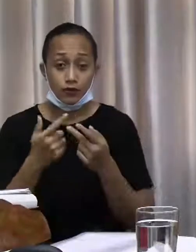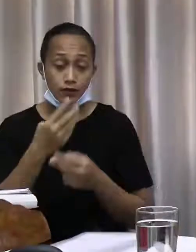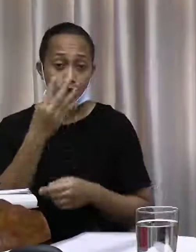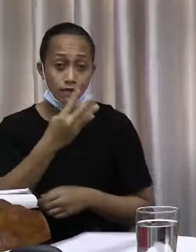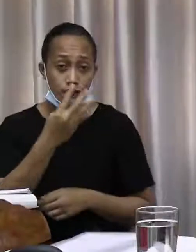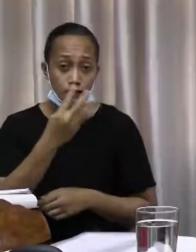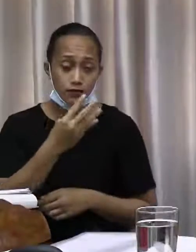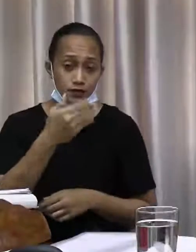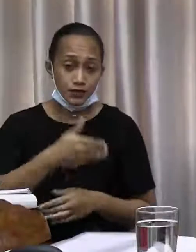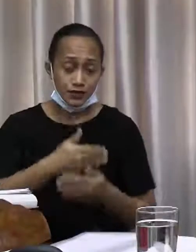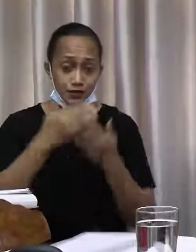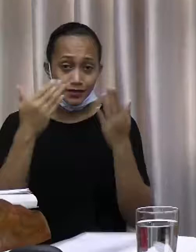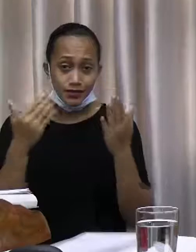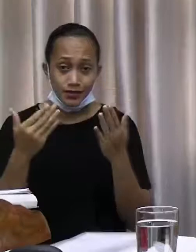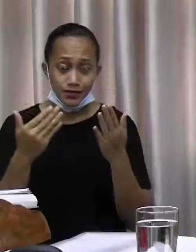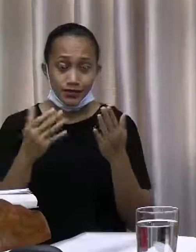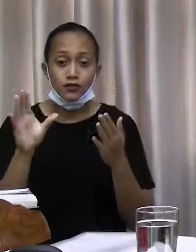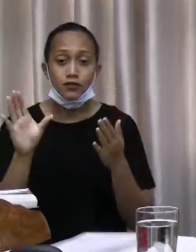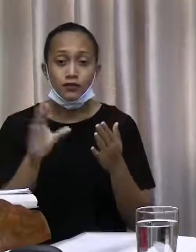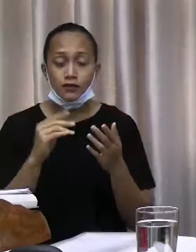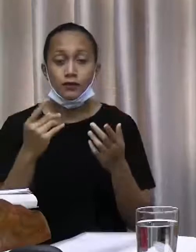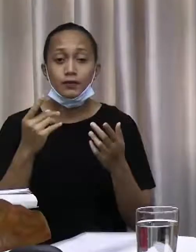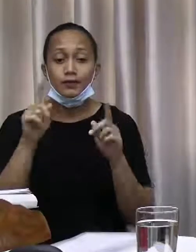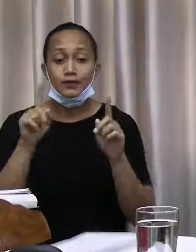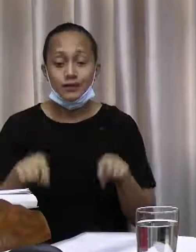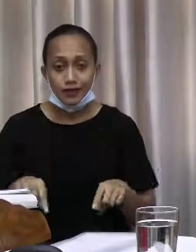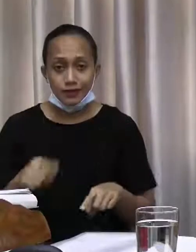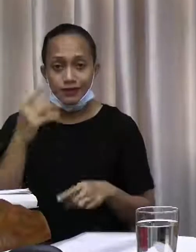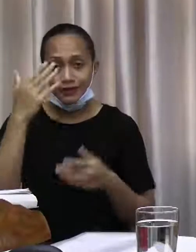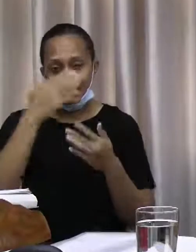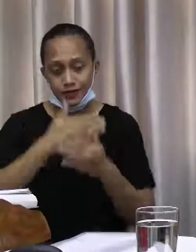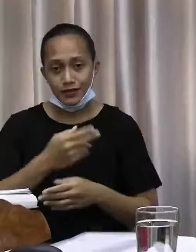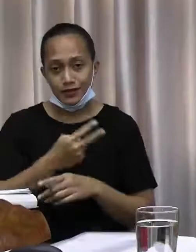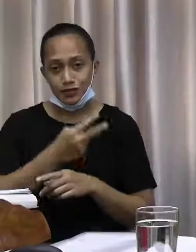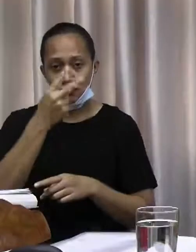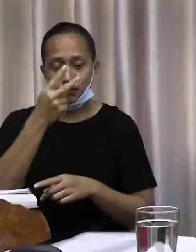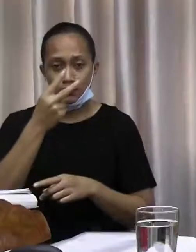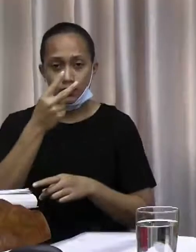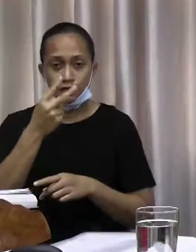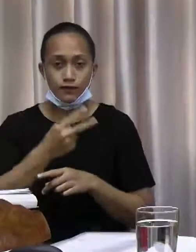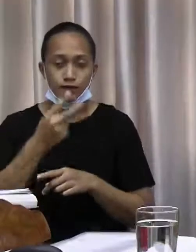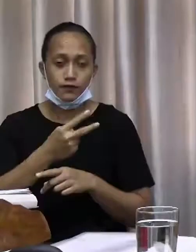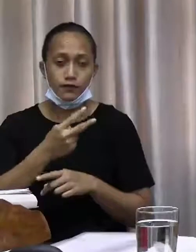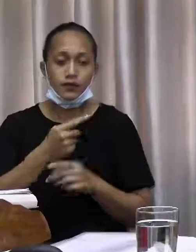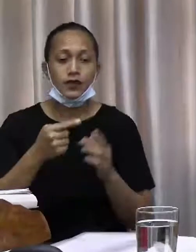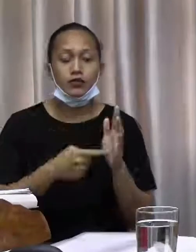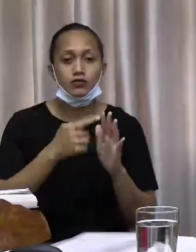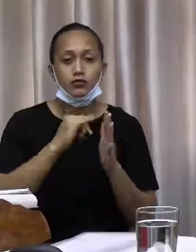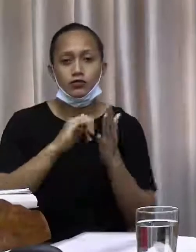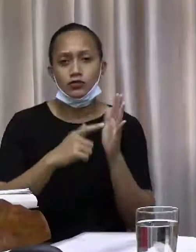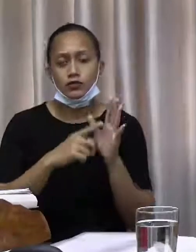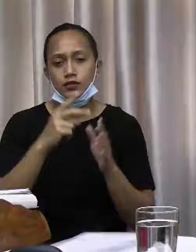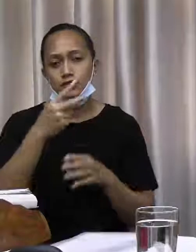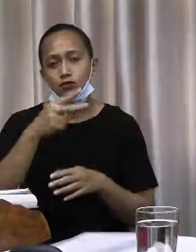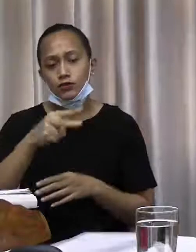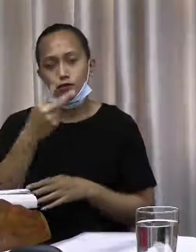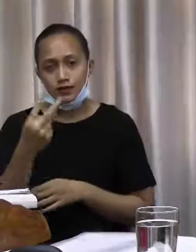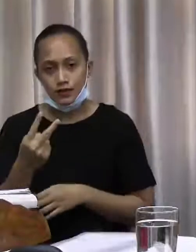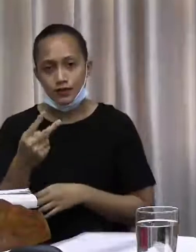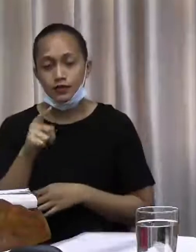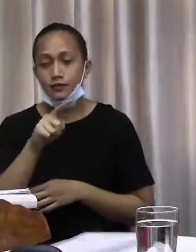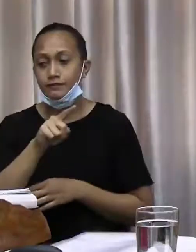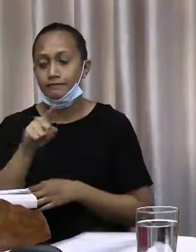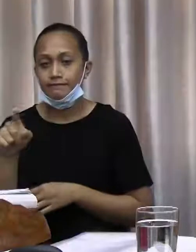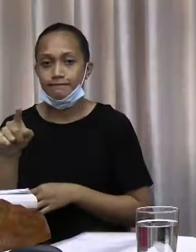days, commencing from midnight tonight, Tuesday, 22nd of March, to